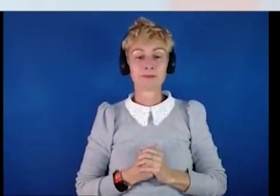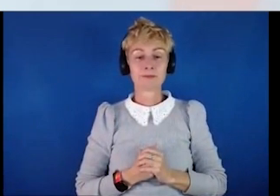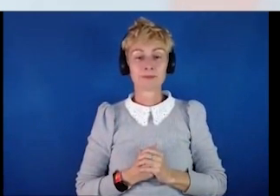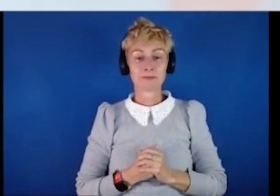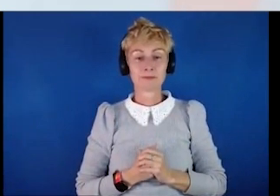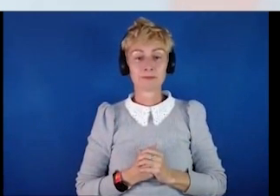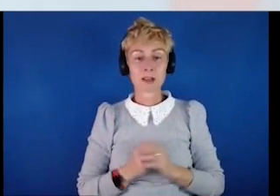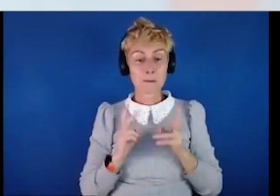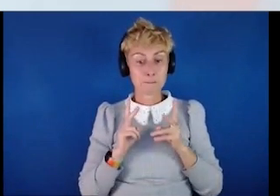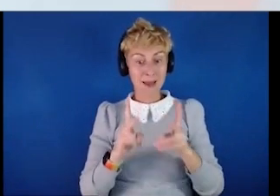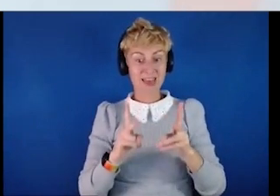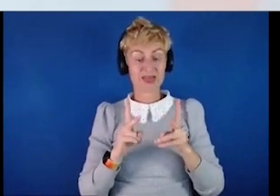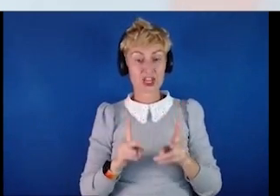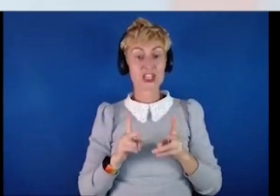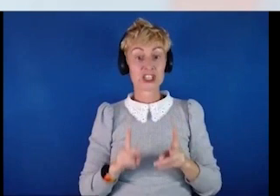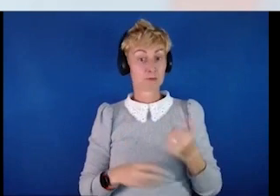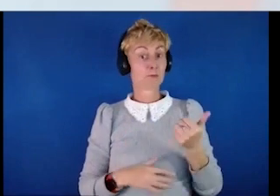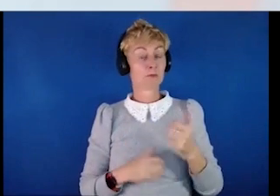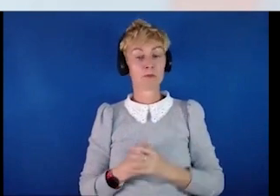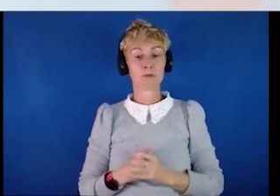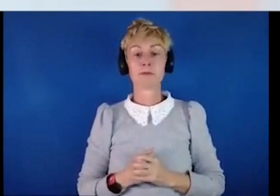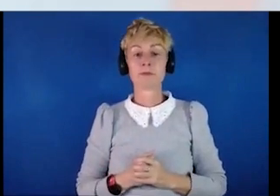evaluation, methods, good one,